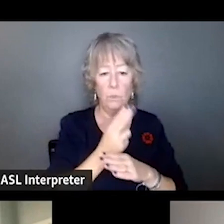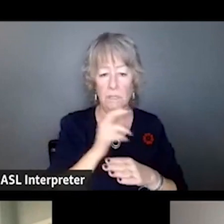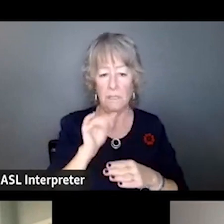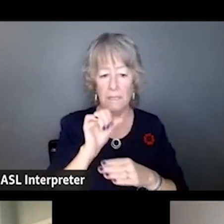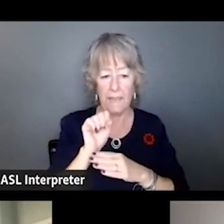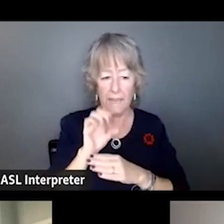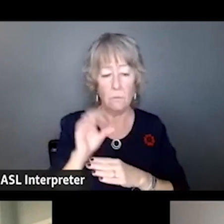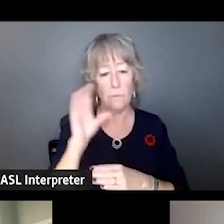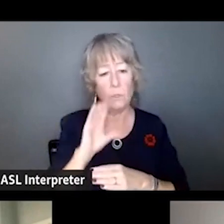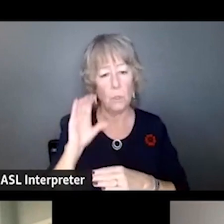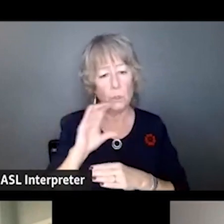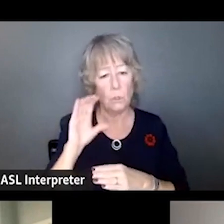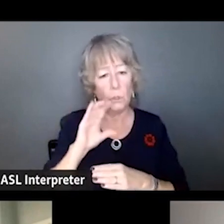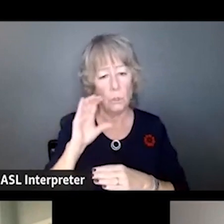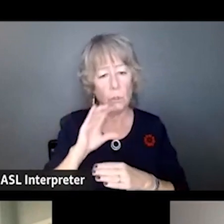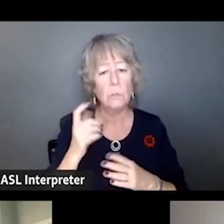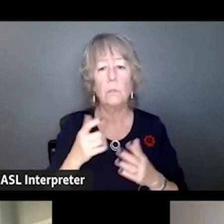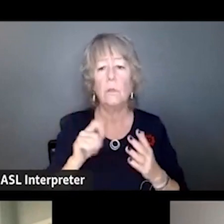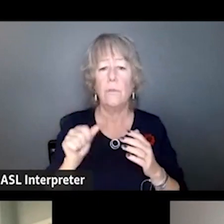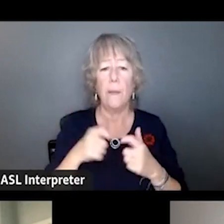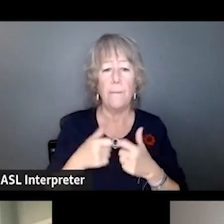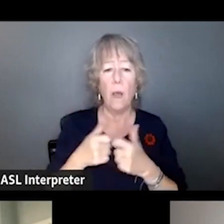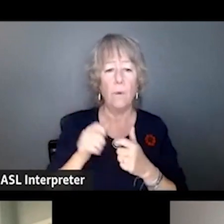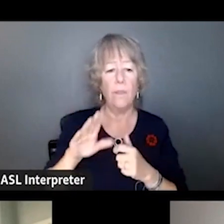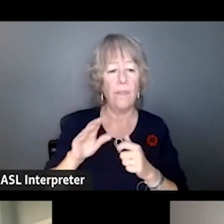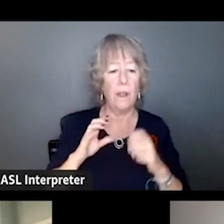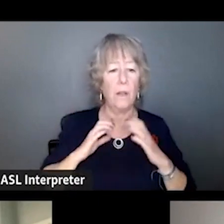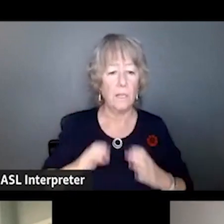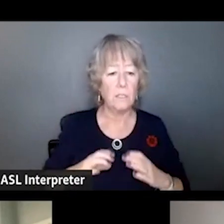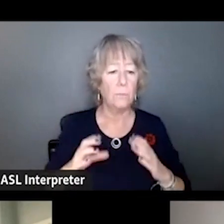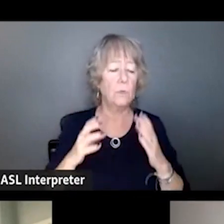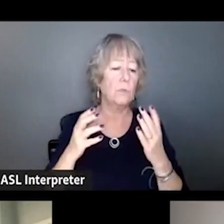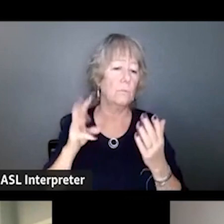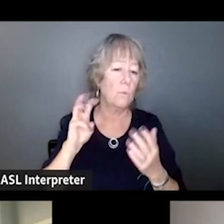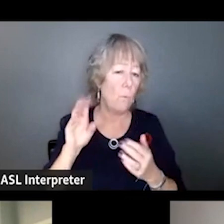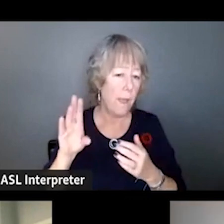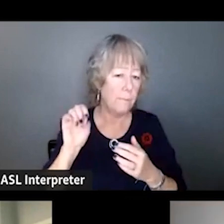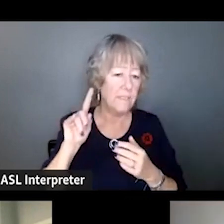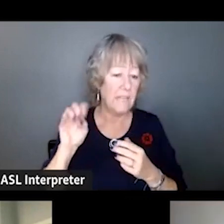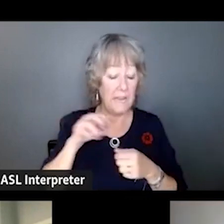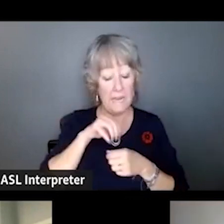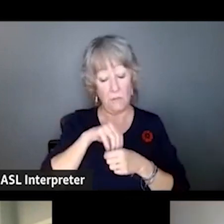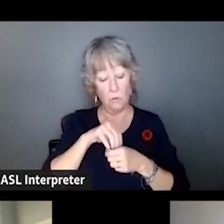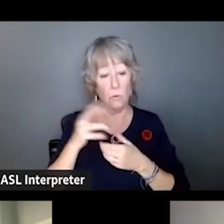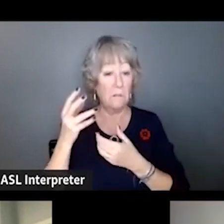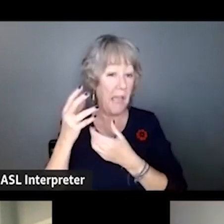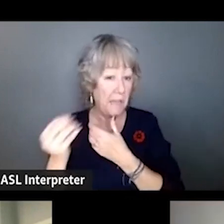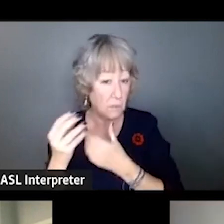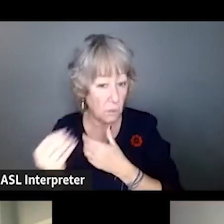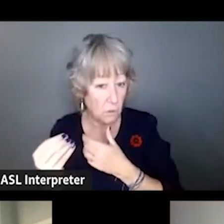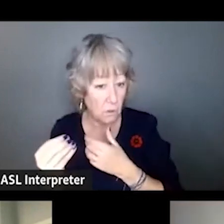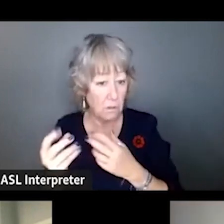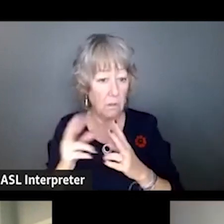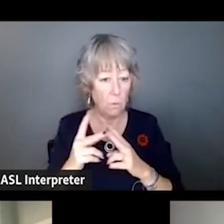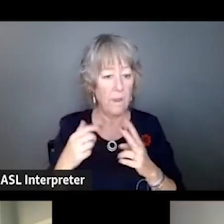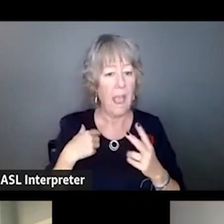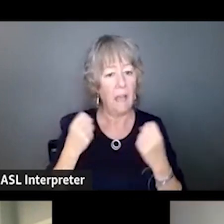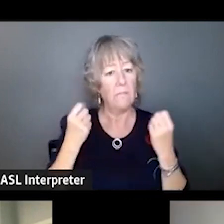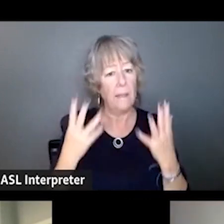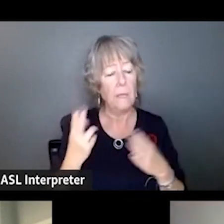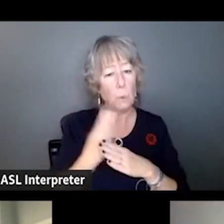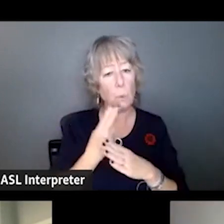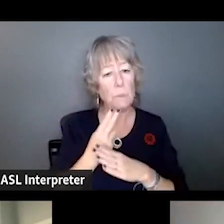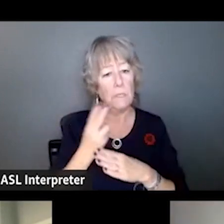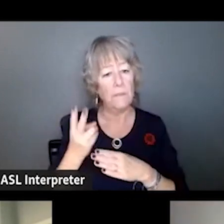are powering their customer applications, websites, either internal or external. I mean, we have a lot of customers using this for